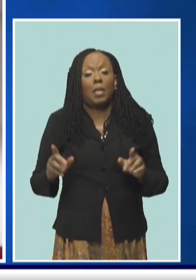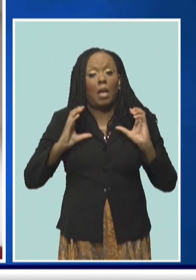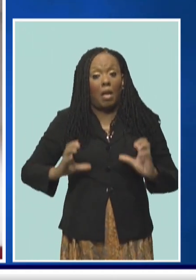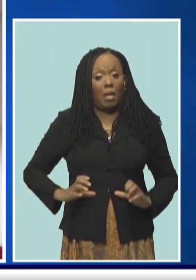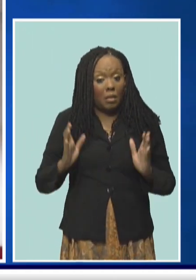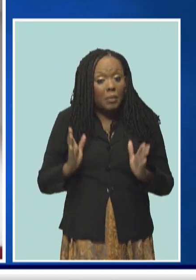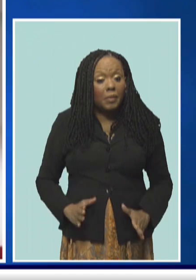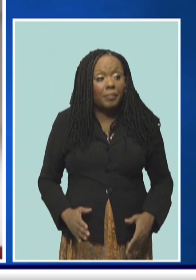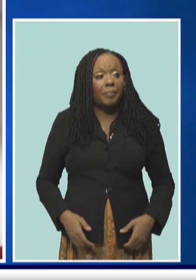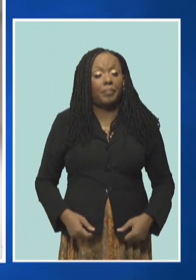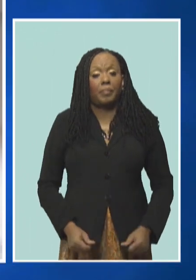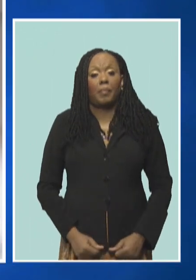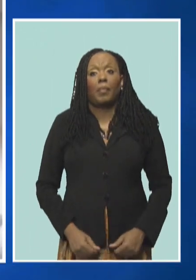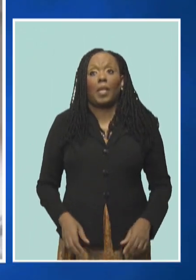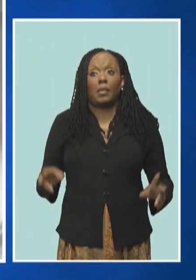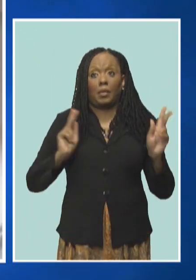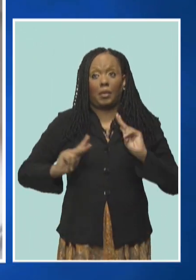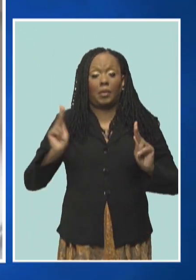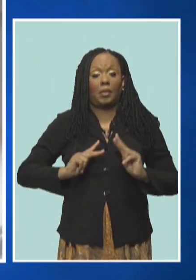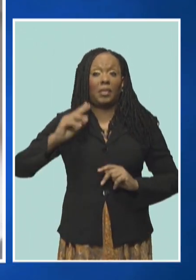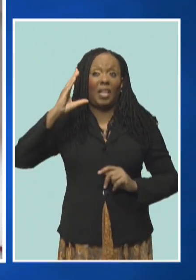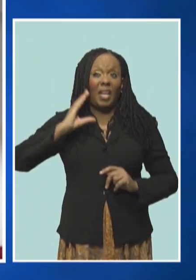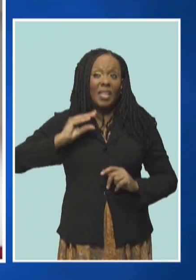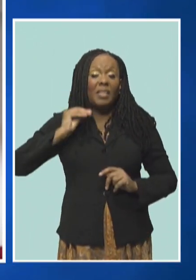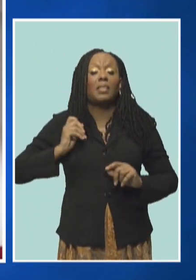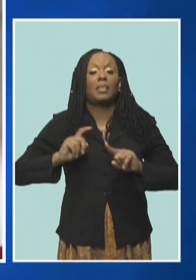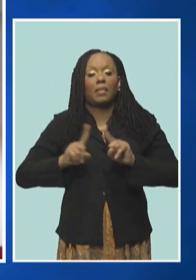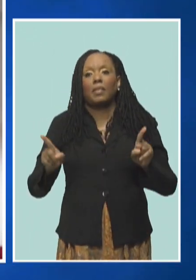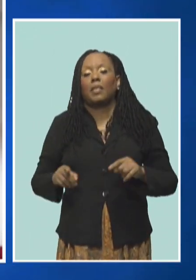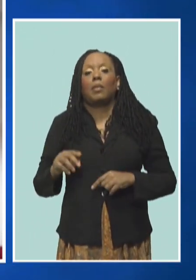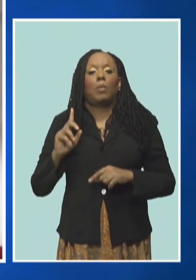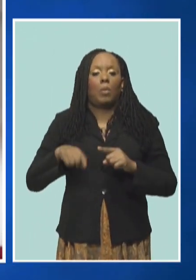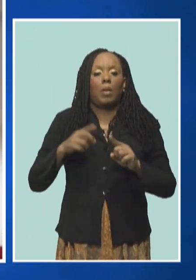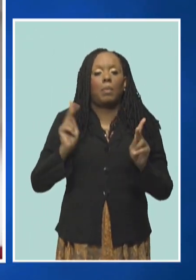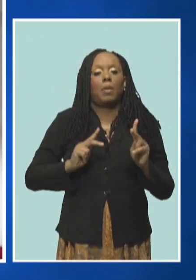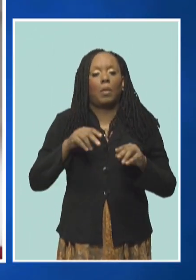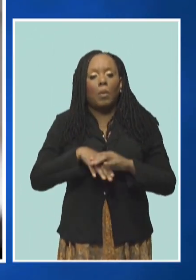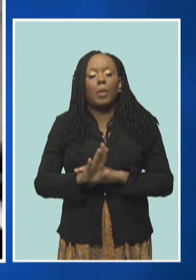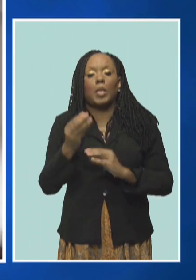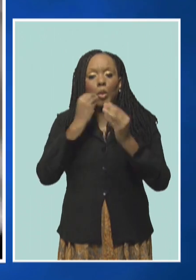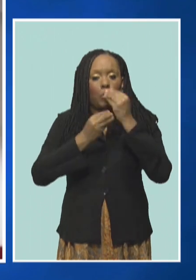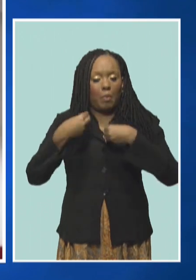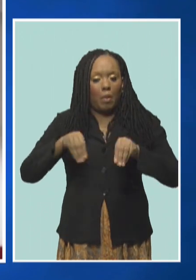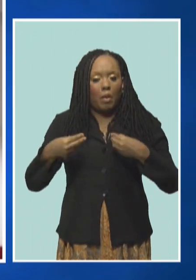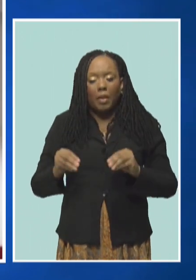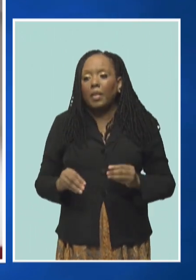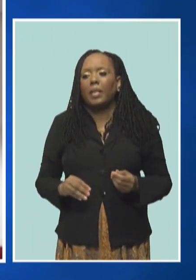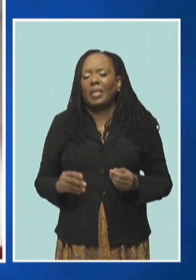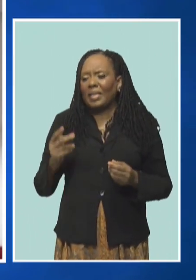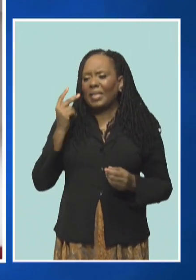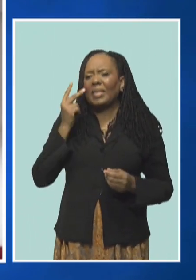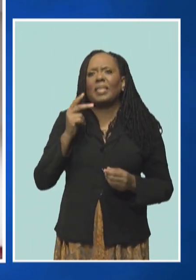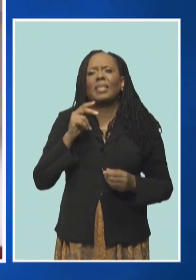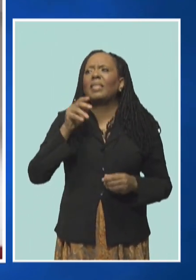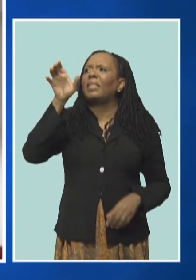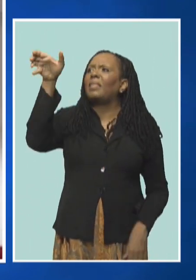experience the economy in the supermarket and the labor market. So prices are still high.